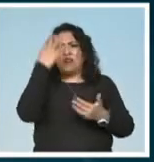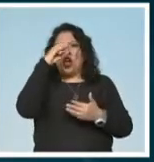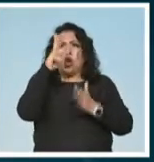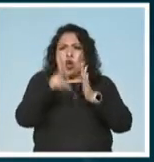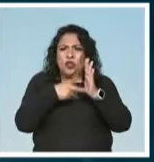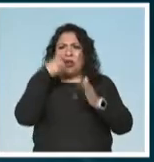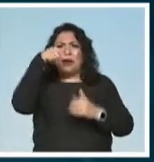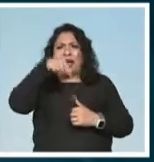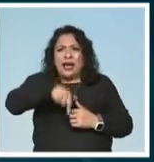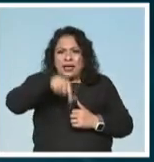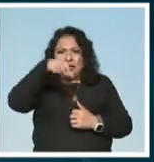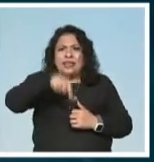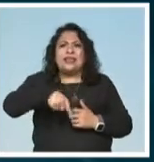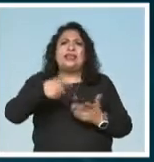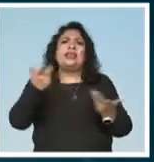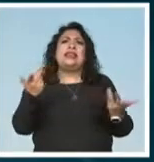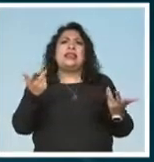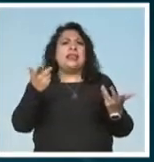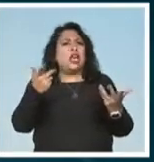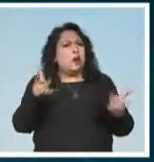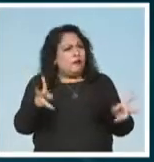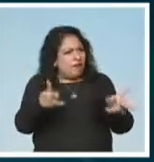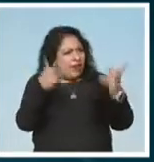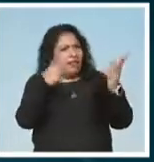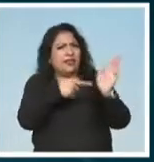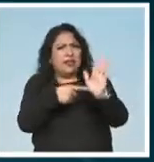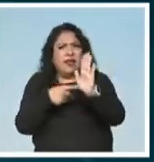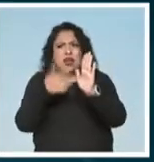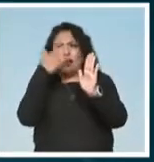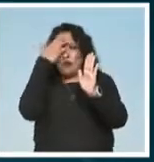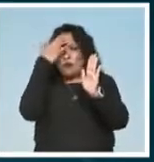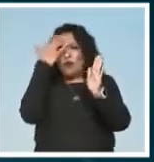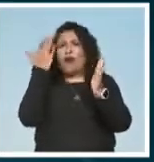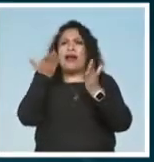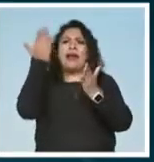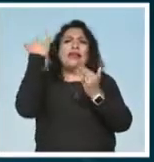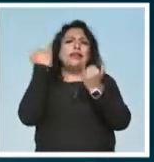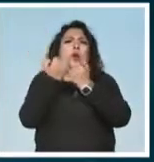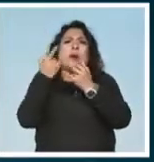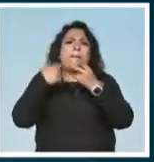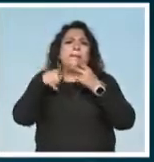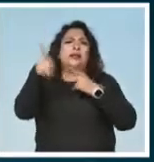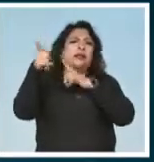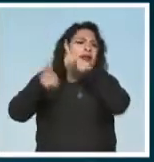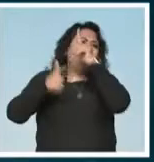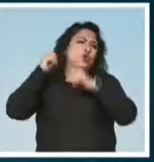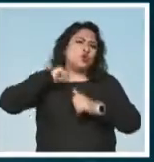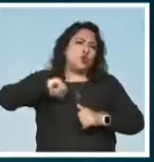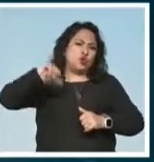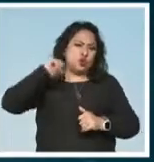agora, I mean the marketplace, you know, where it originated in the old Greece.